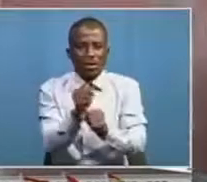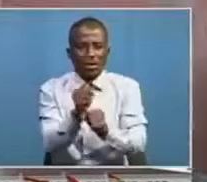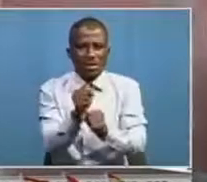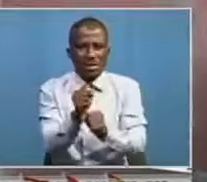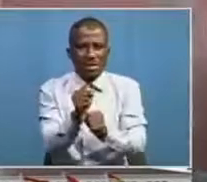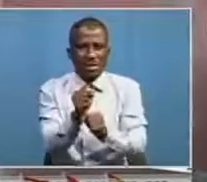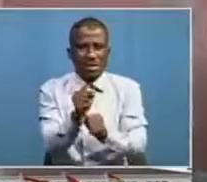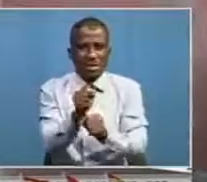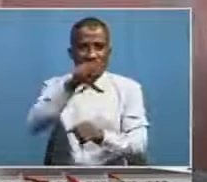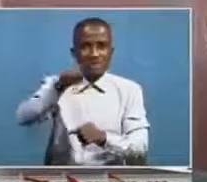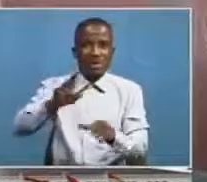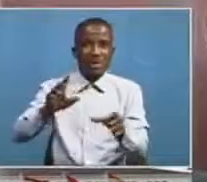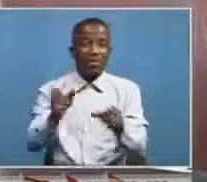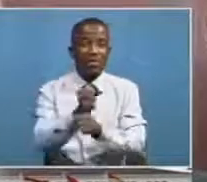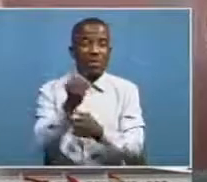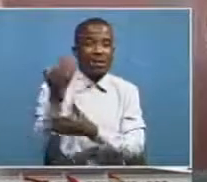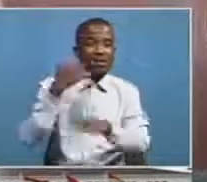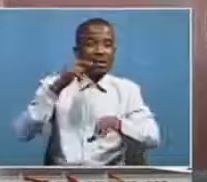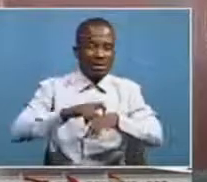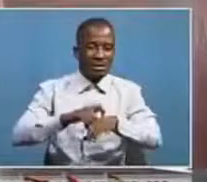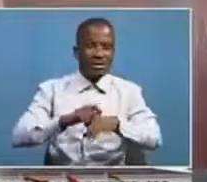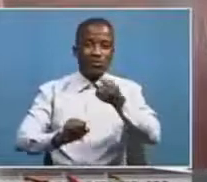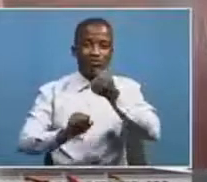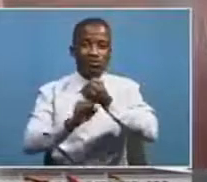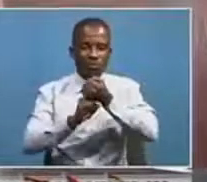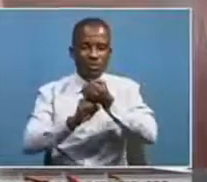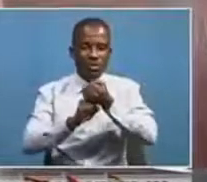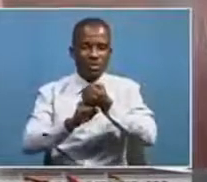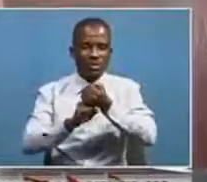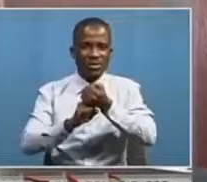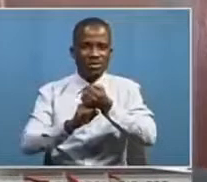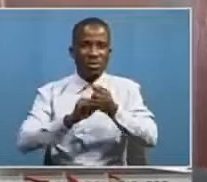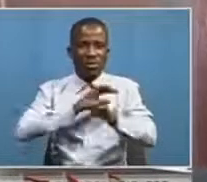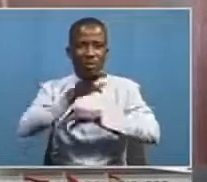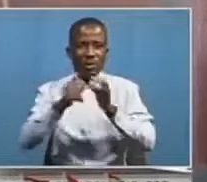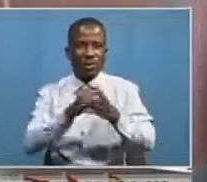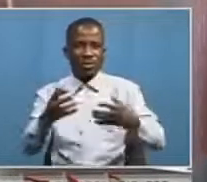should have obtained in the election to support the allegations